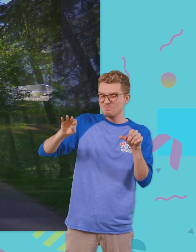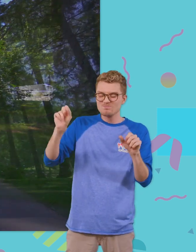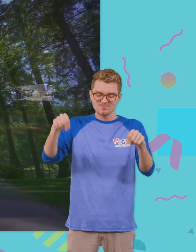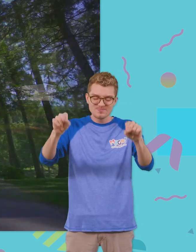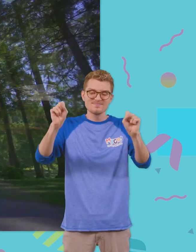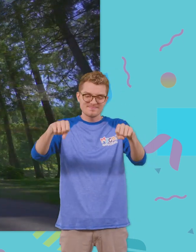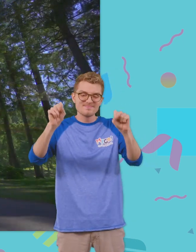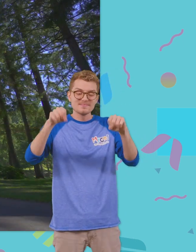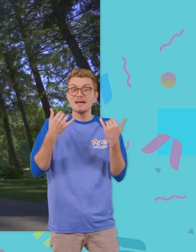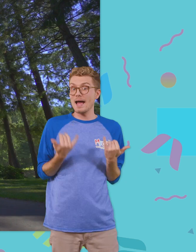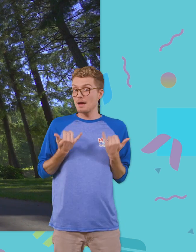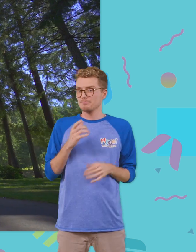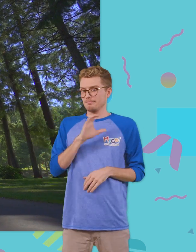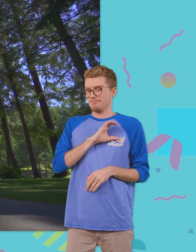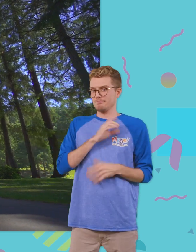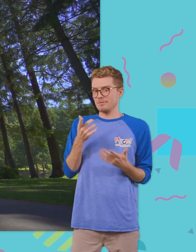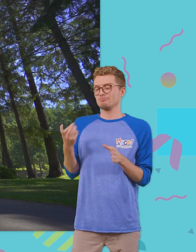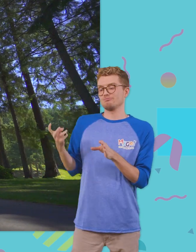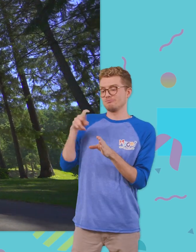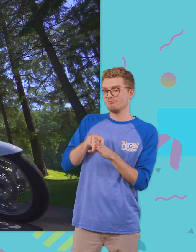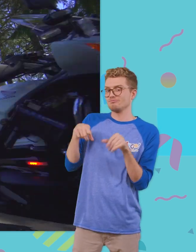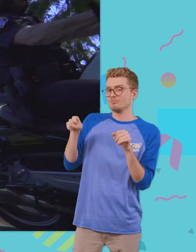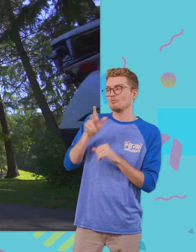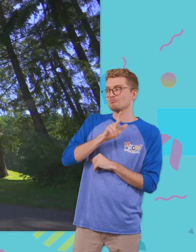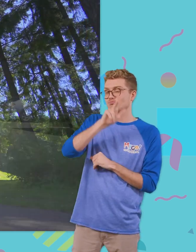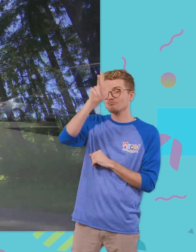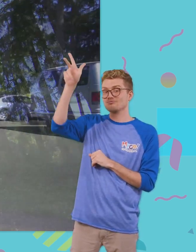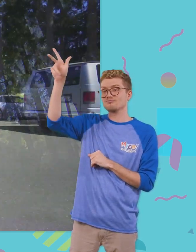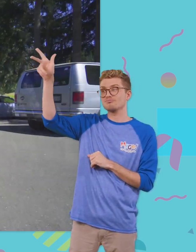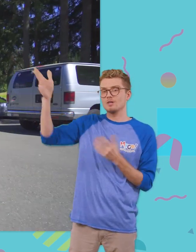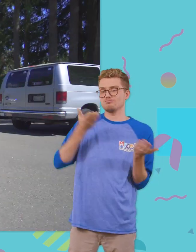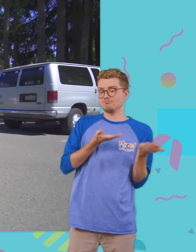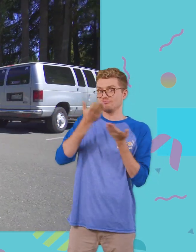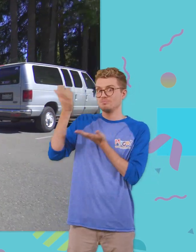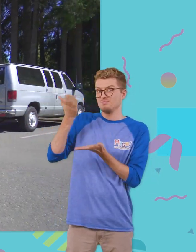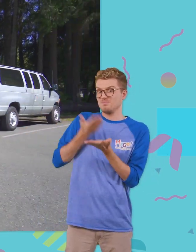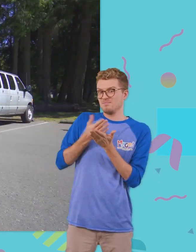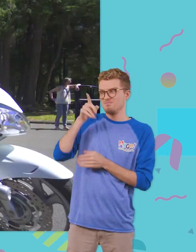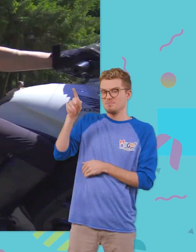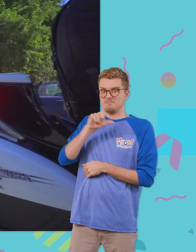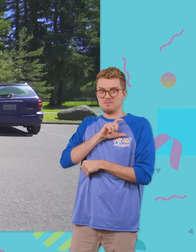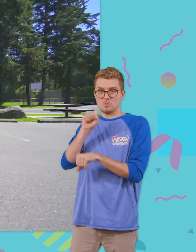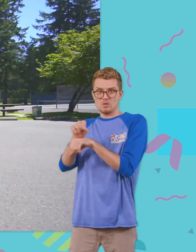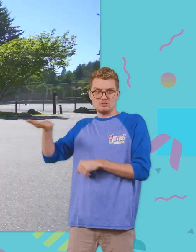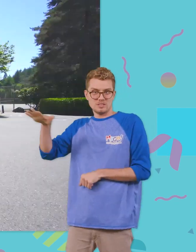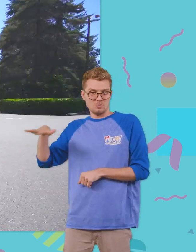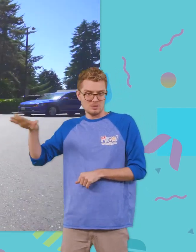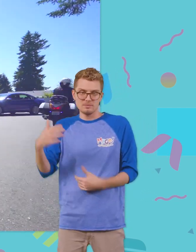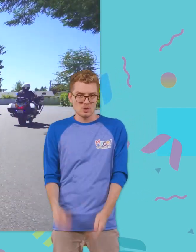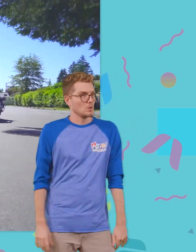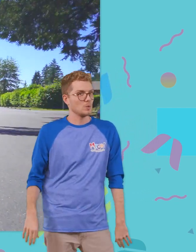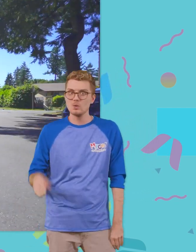Yeah! And then the police officer on the motorcycle took the evidence to the police station.